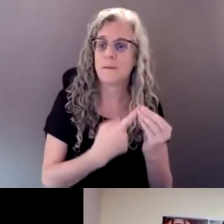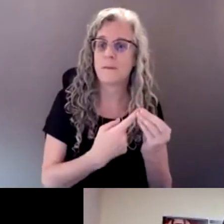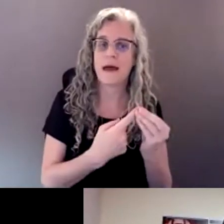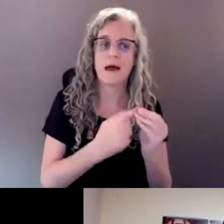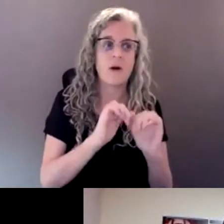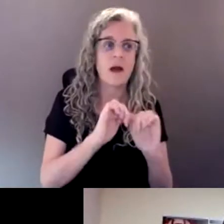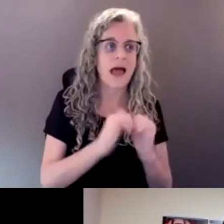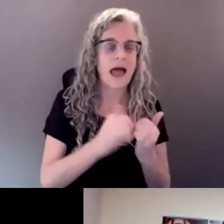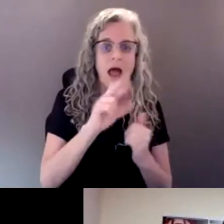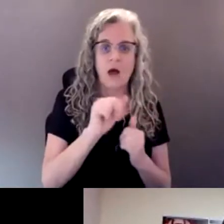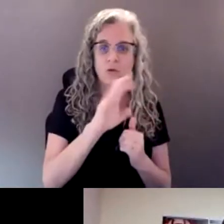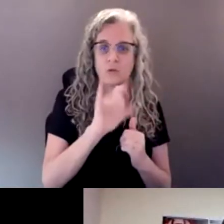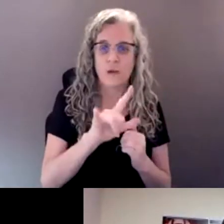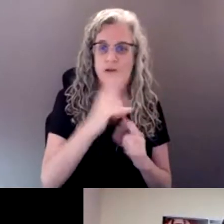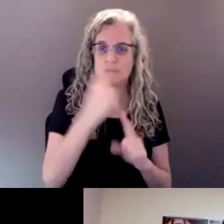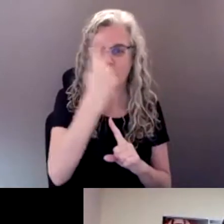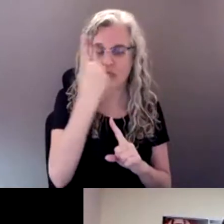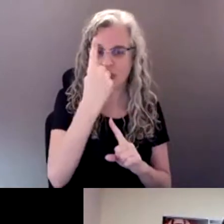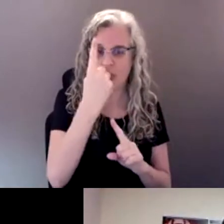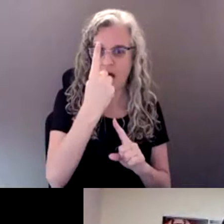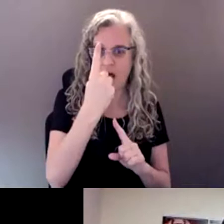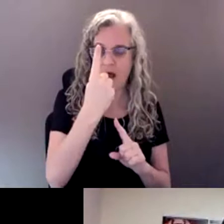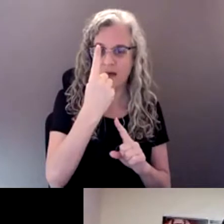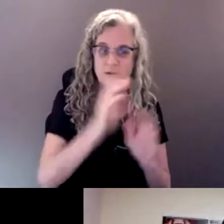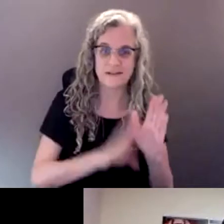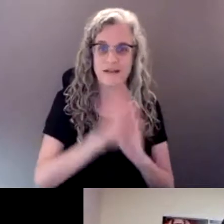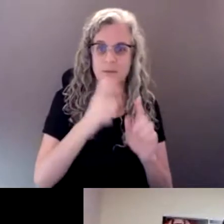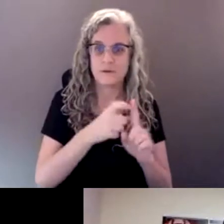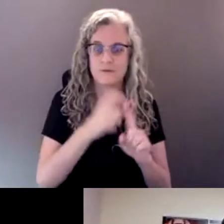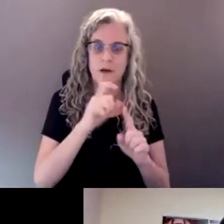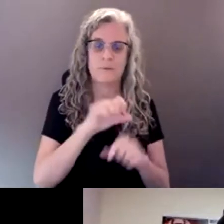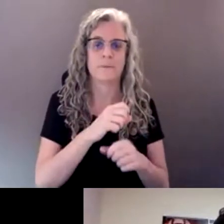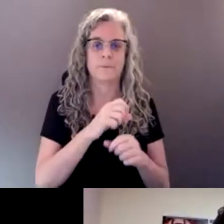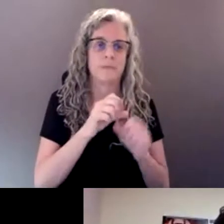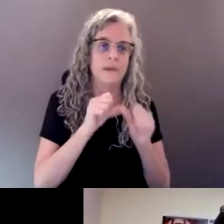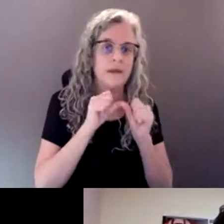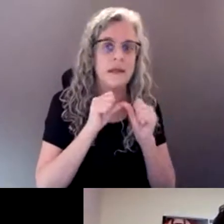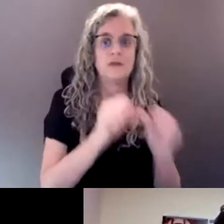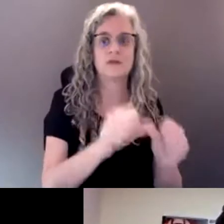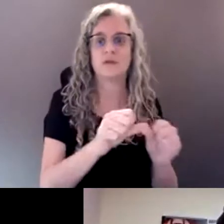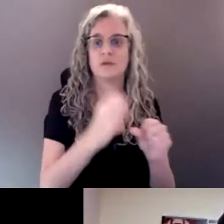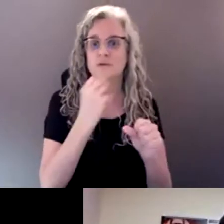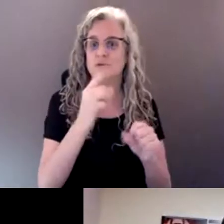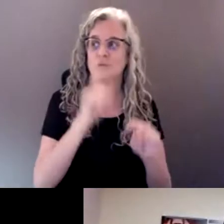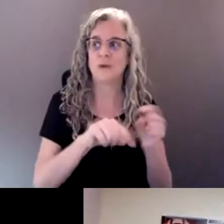thought was built out of creating the eternal Jew, the unconvertible Jew, et cetera,